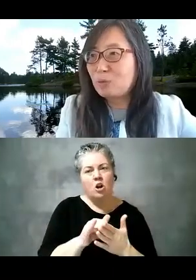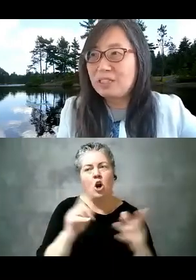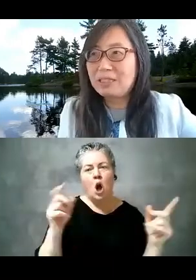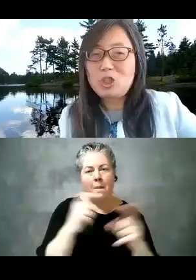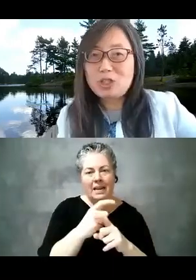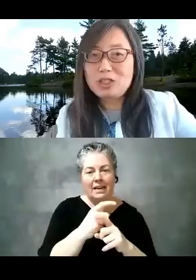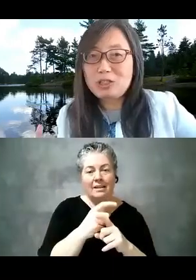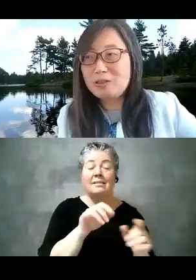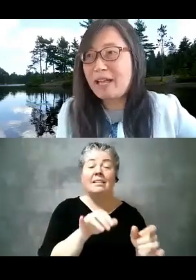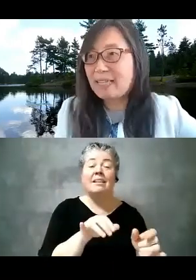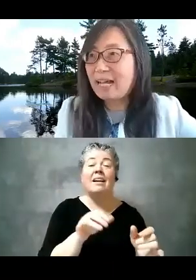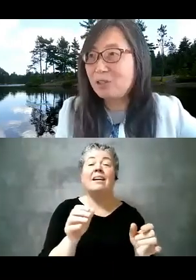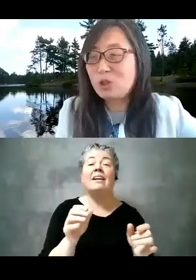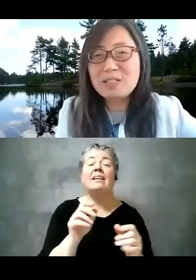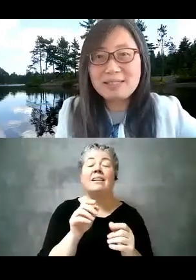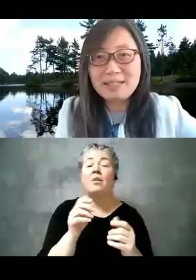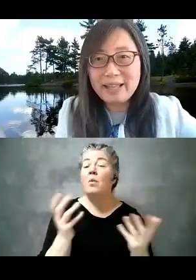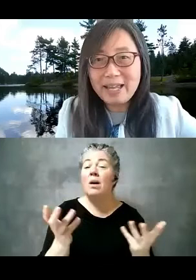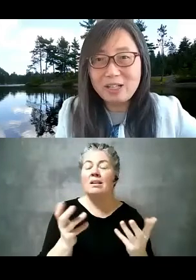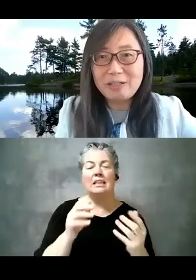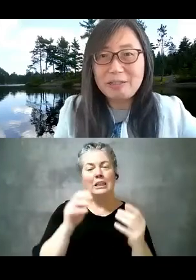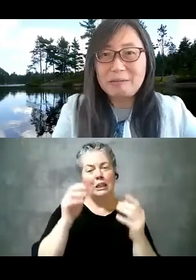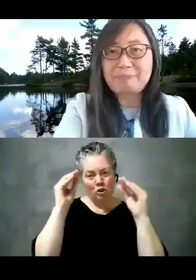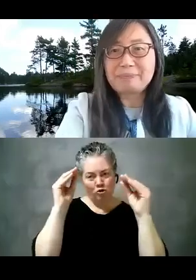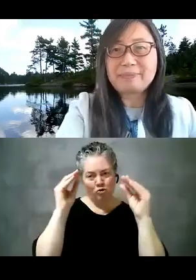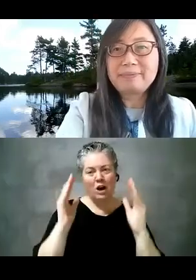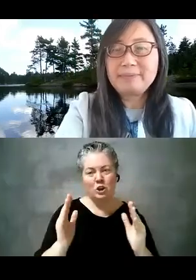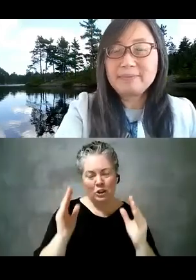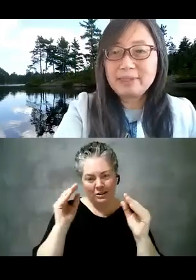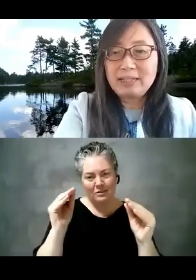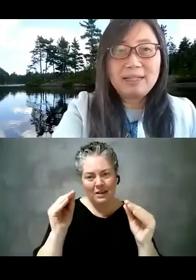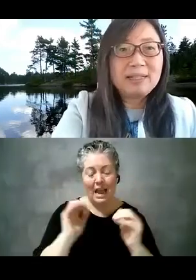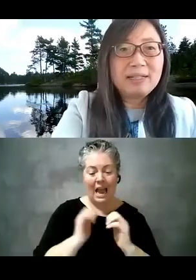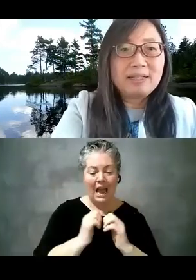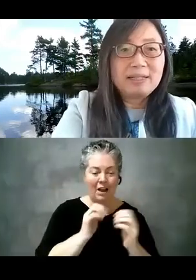regard to what teachers do and how students engage.